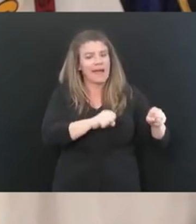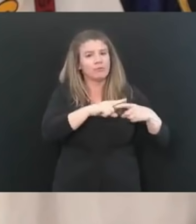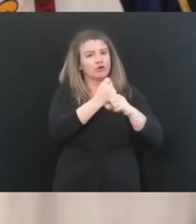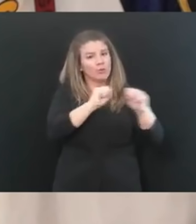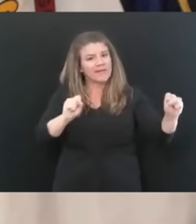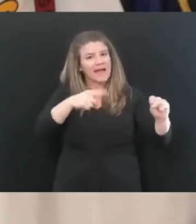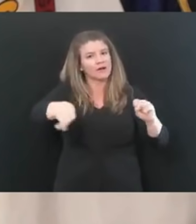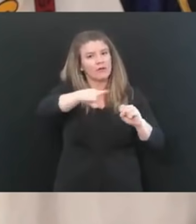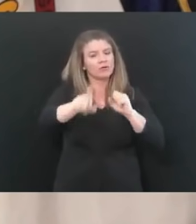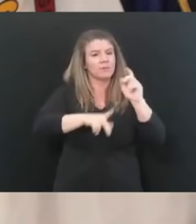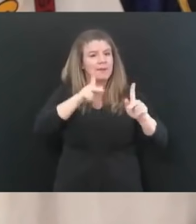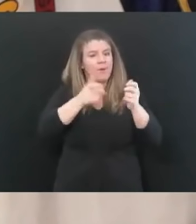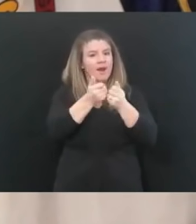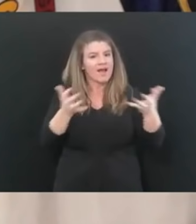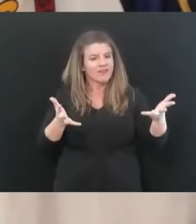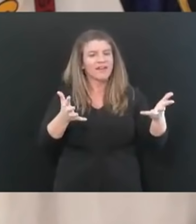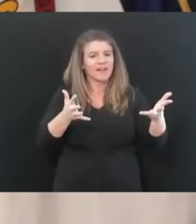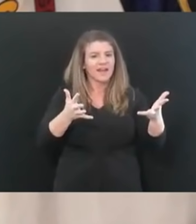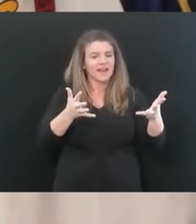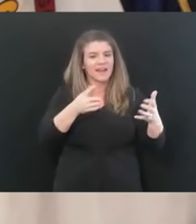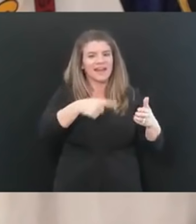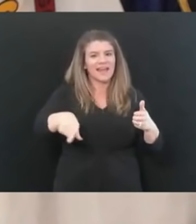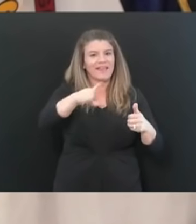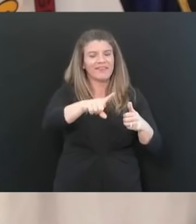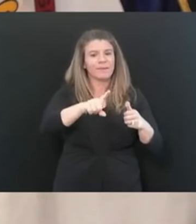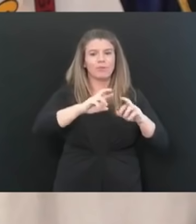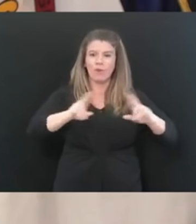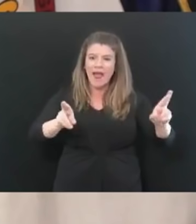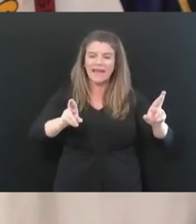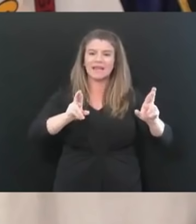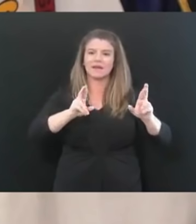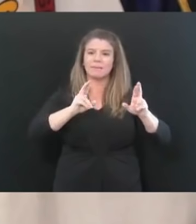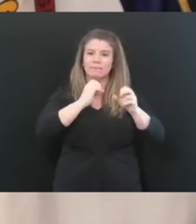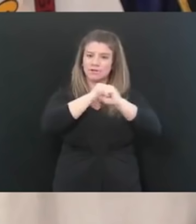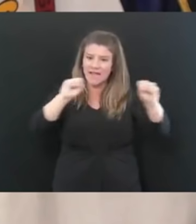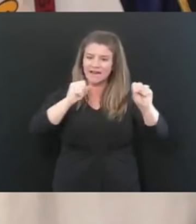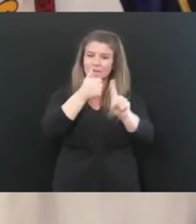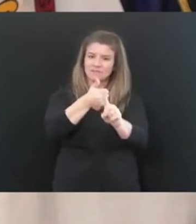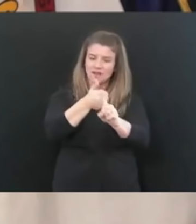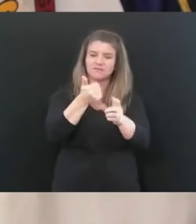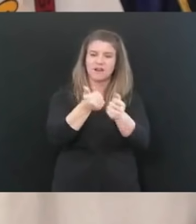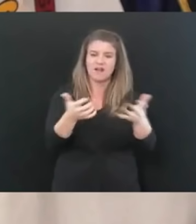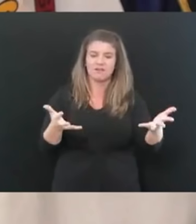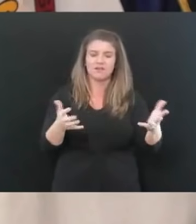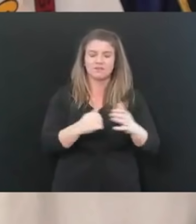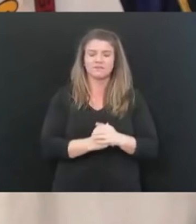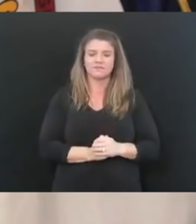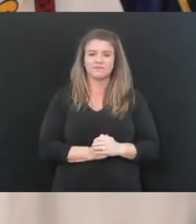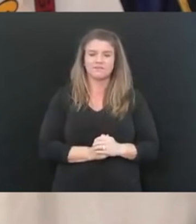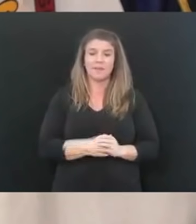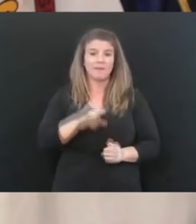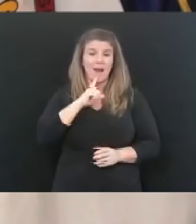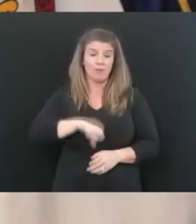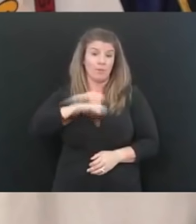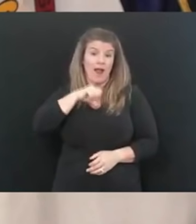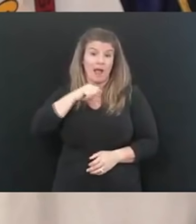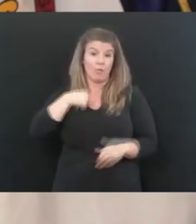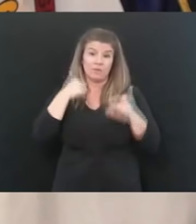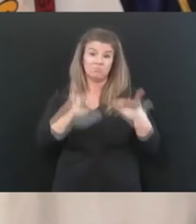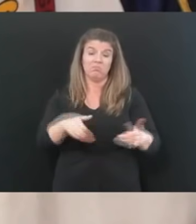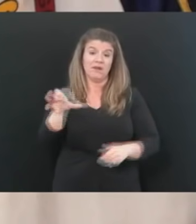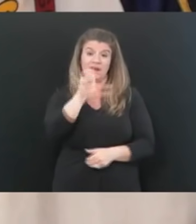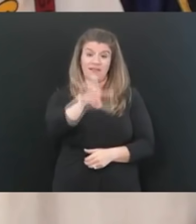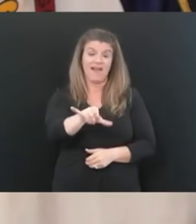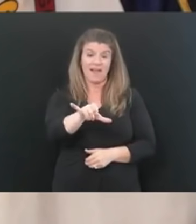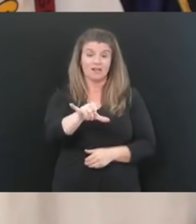those people and everything, and get them in protective gear and everything. But you know, I'm proud we did it, you know. And